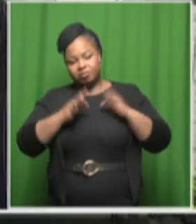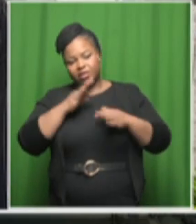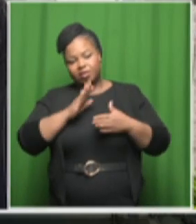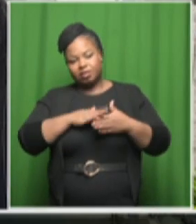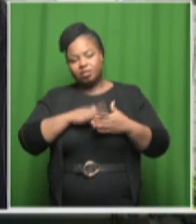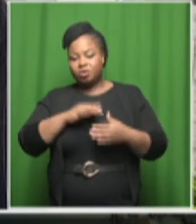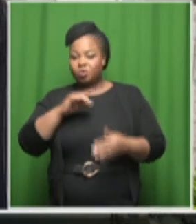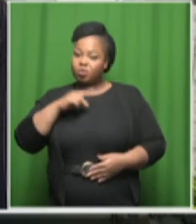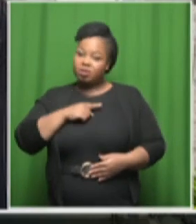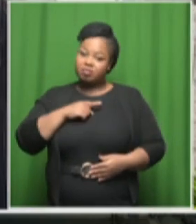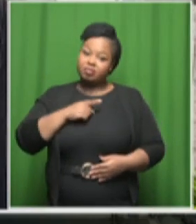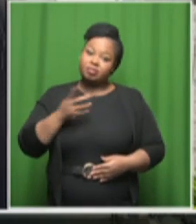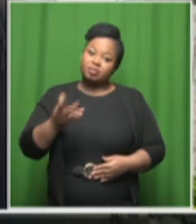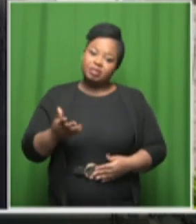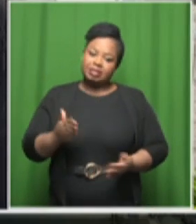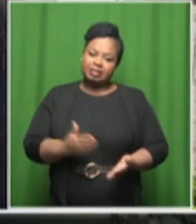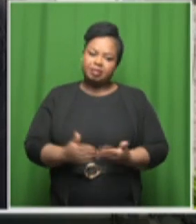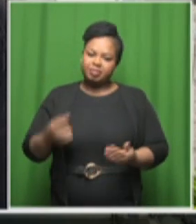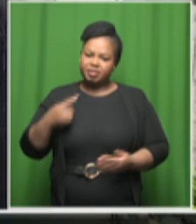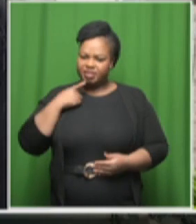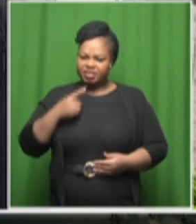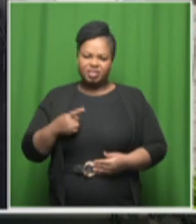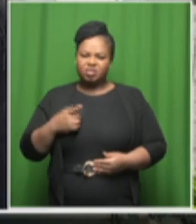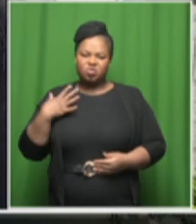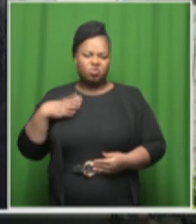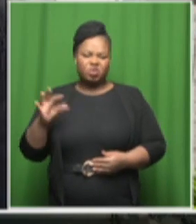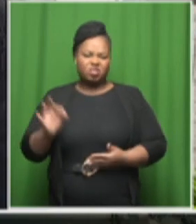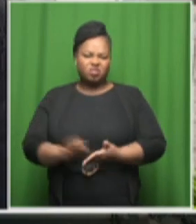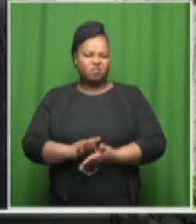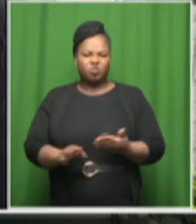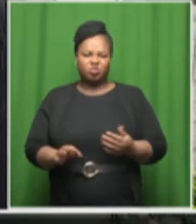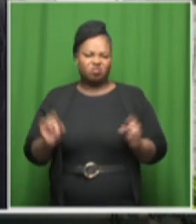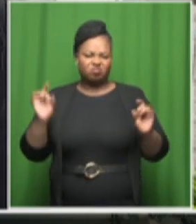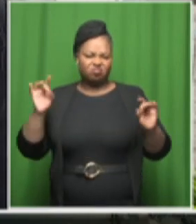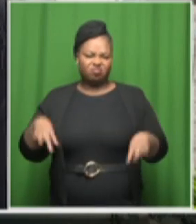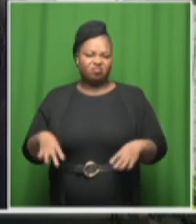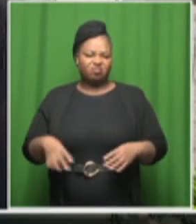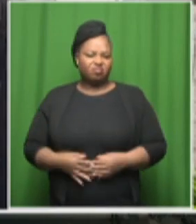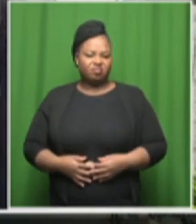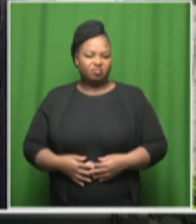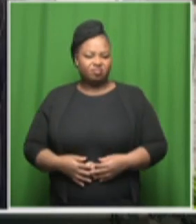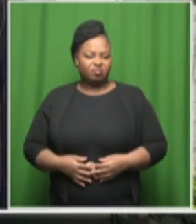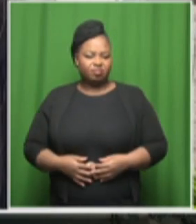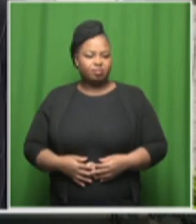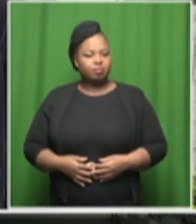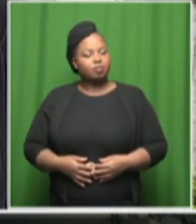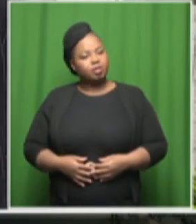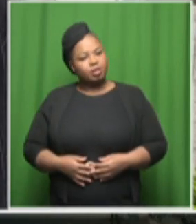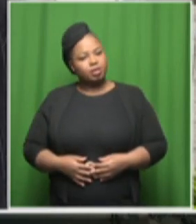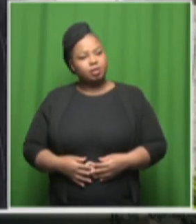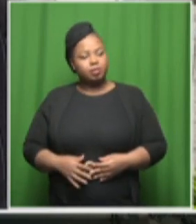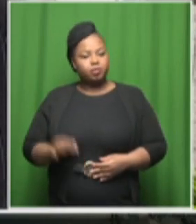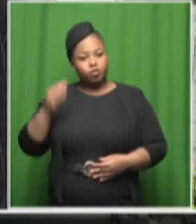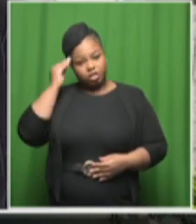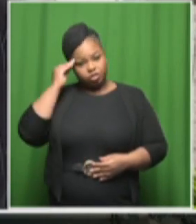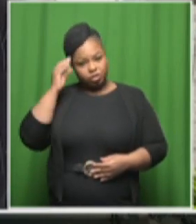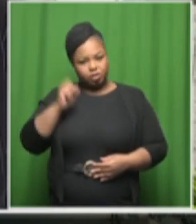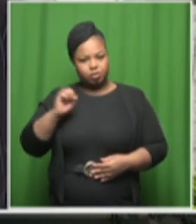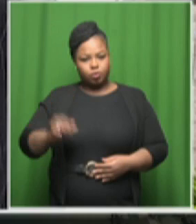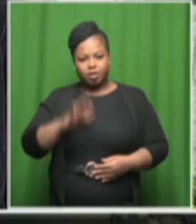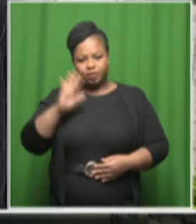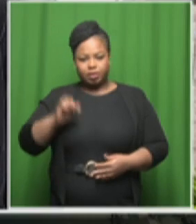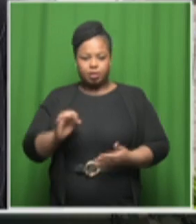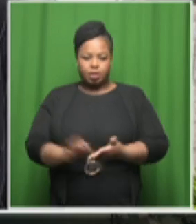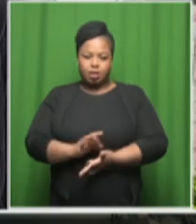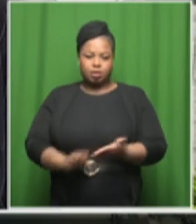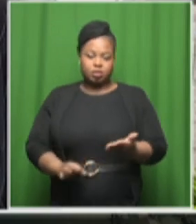that some are saying they don't want to go out there. But in terms of interest, though, in SA elections, when